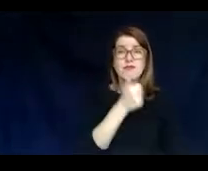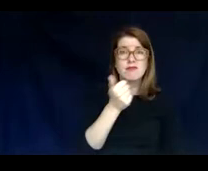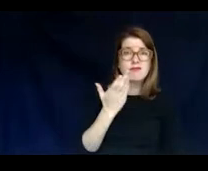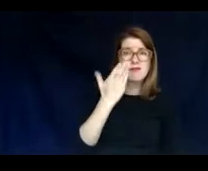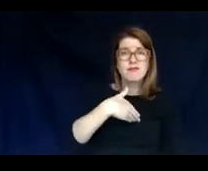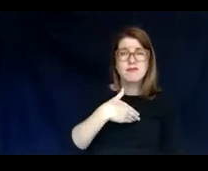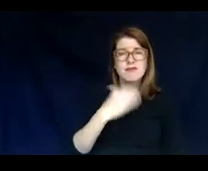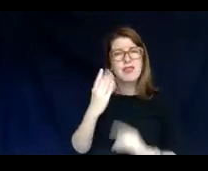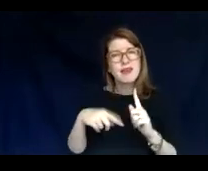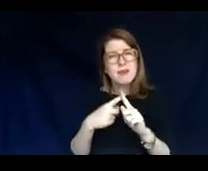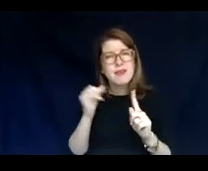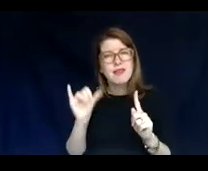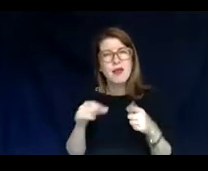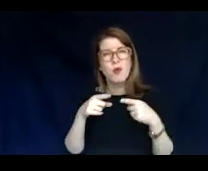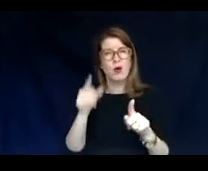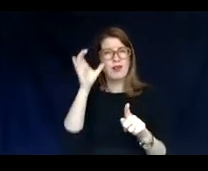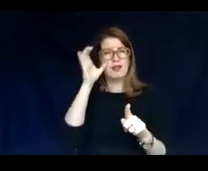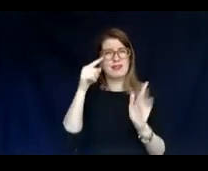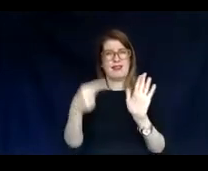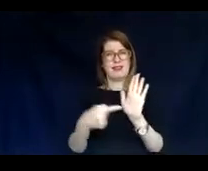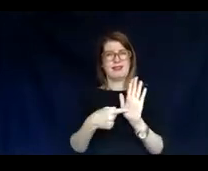that as we listen to this.